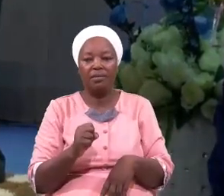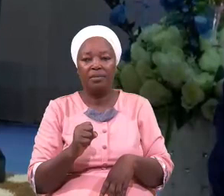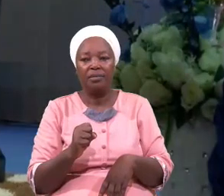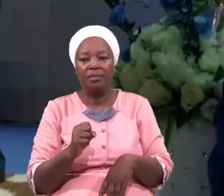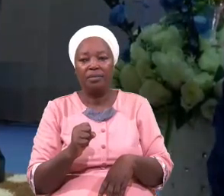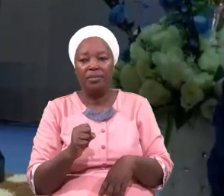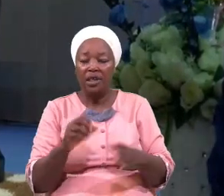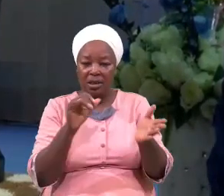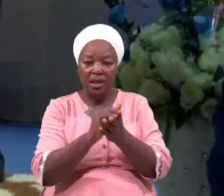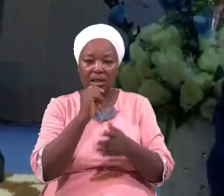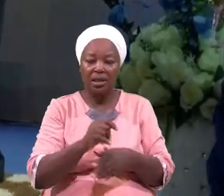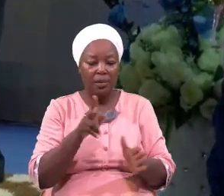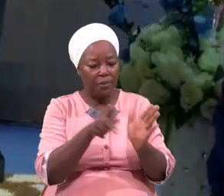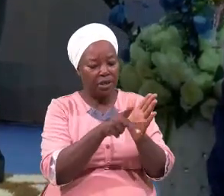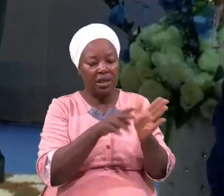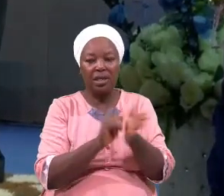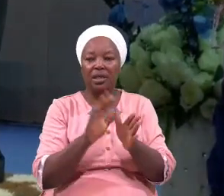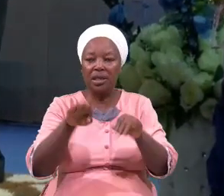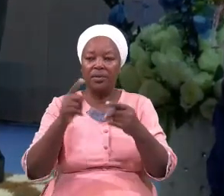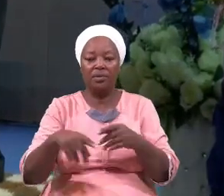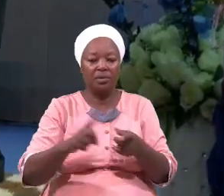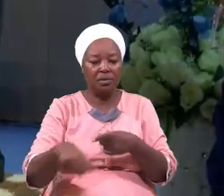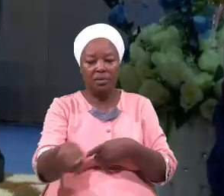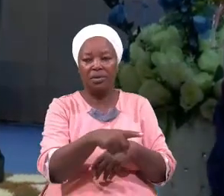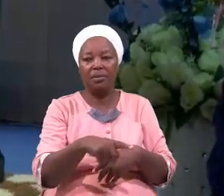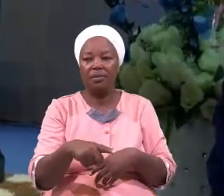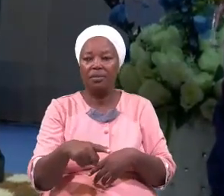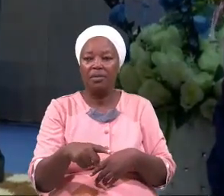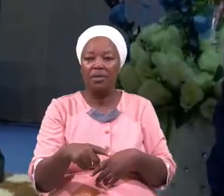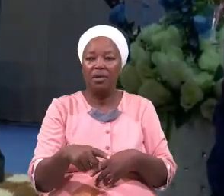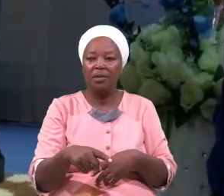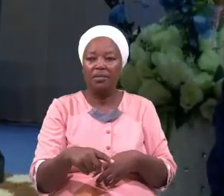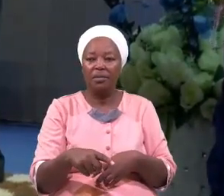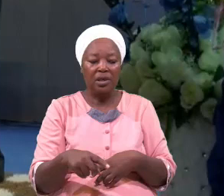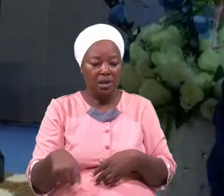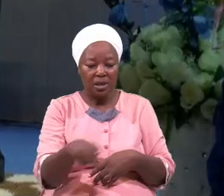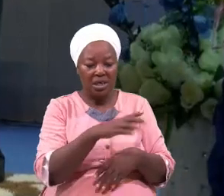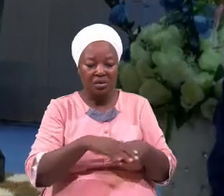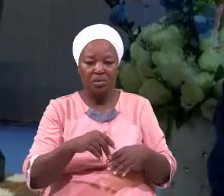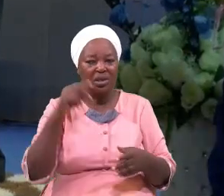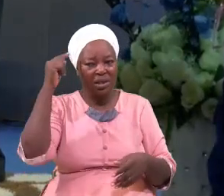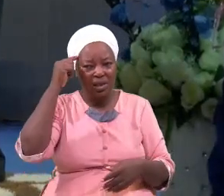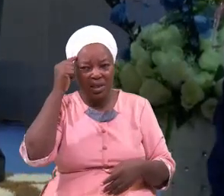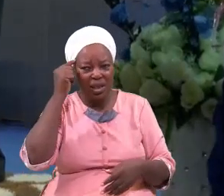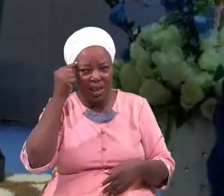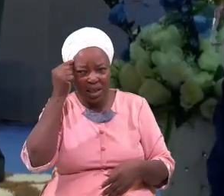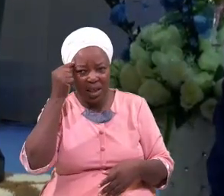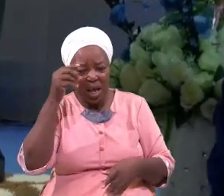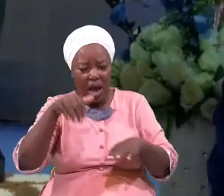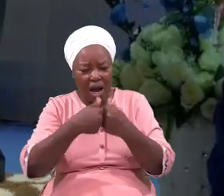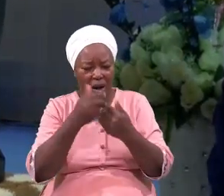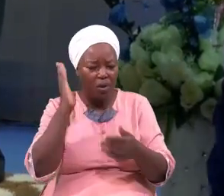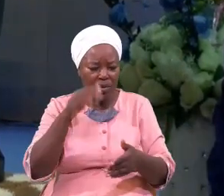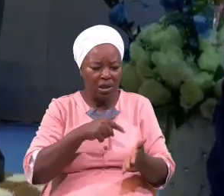That's the precept he gave them. They didn't reason, how will the walls come